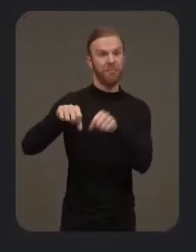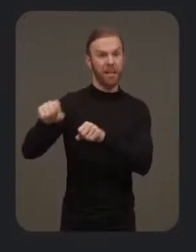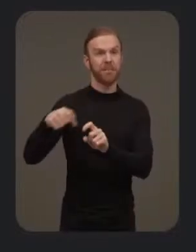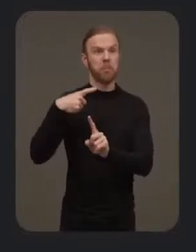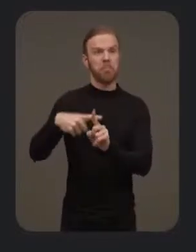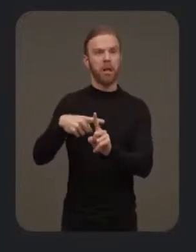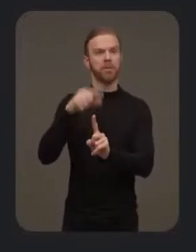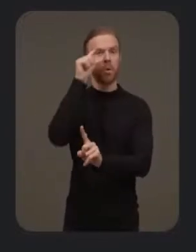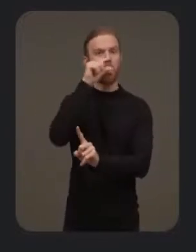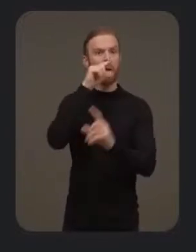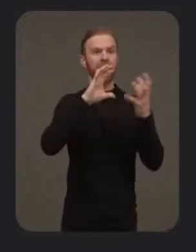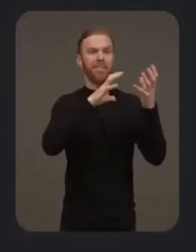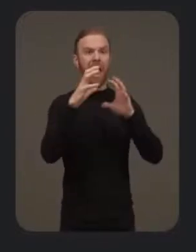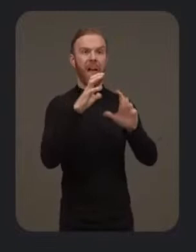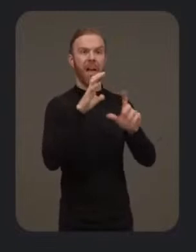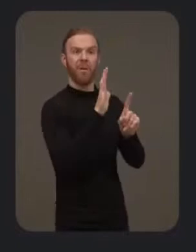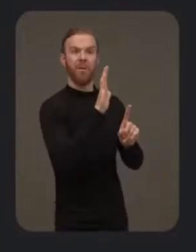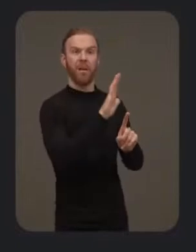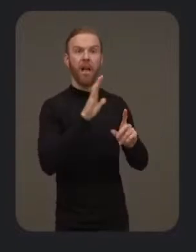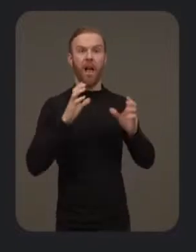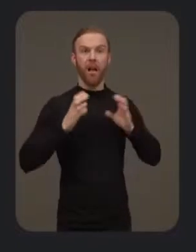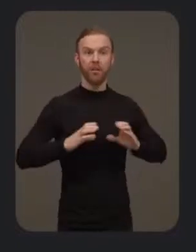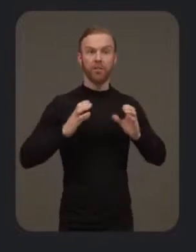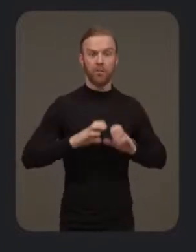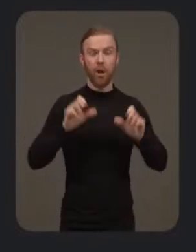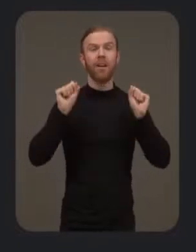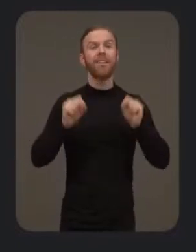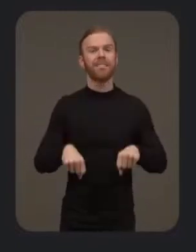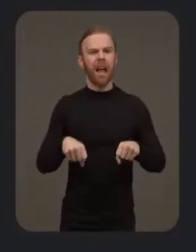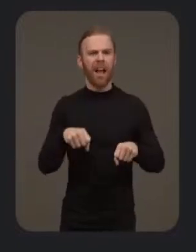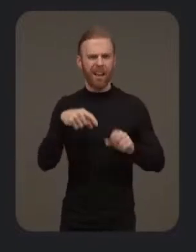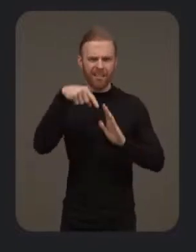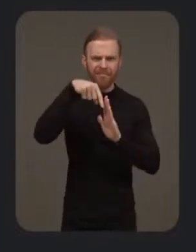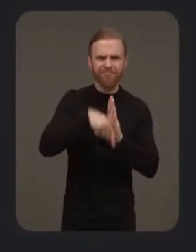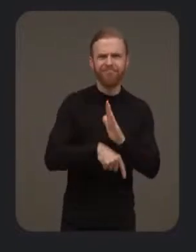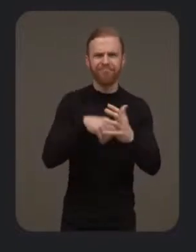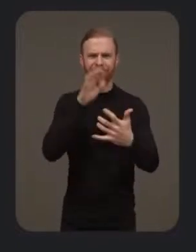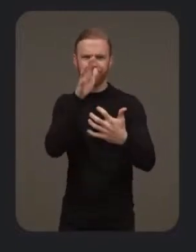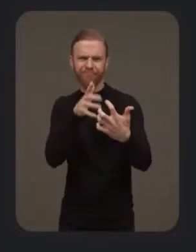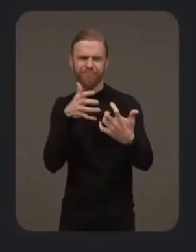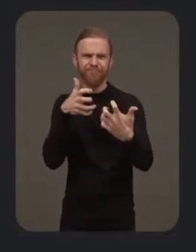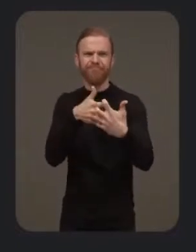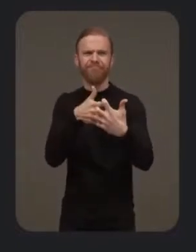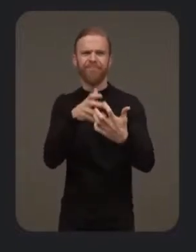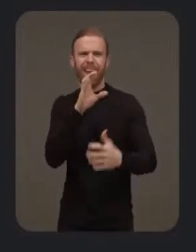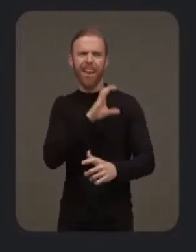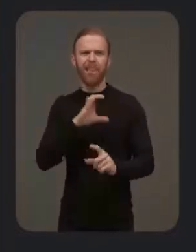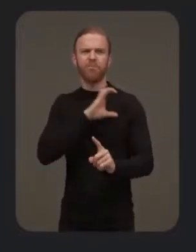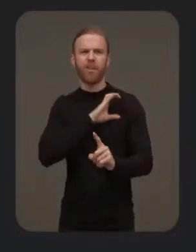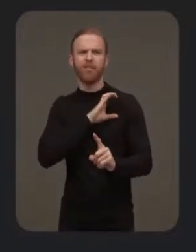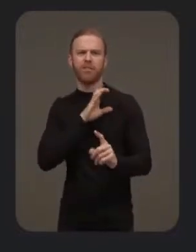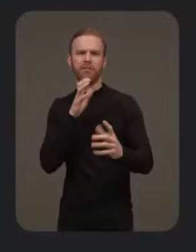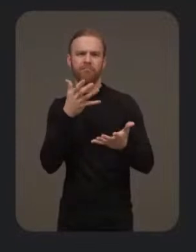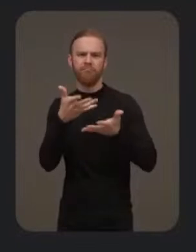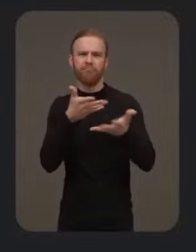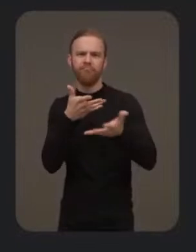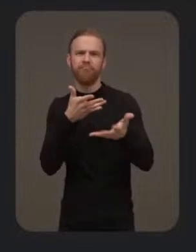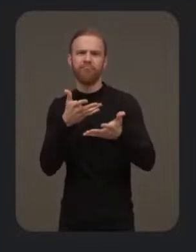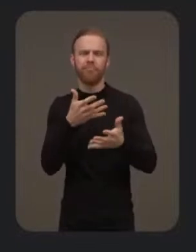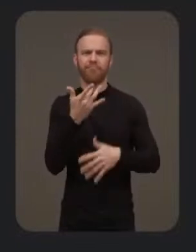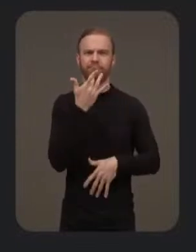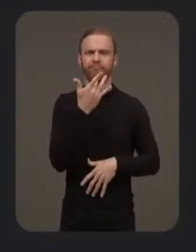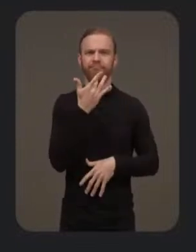Google Cloud, consumers can create their own deeply personalized characters and interact